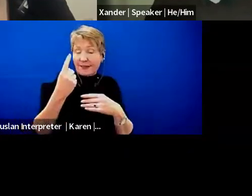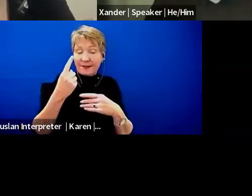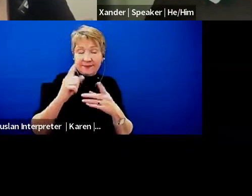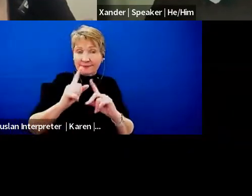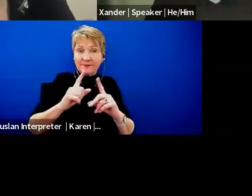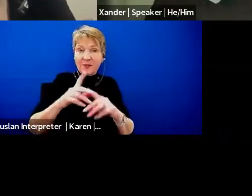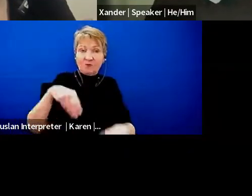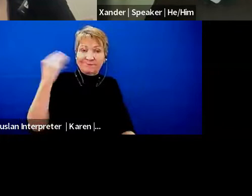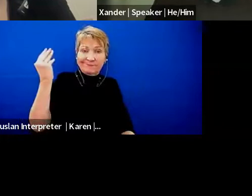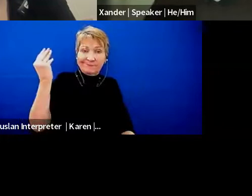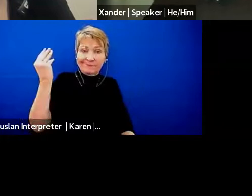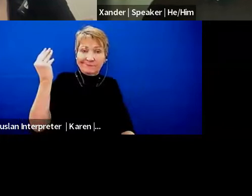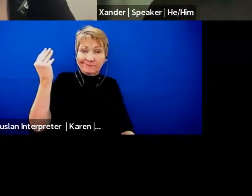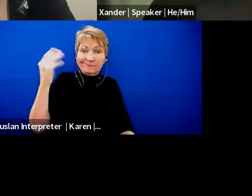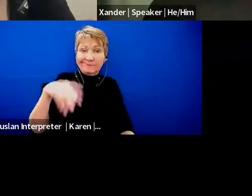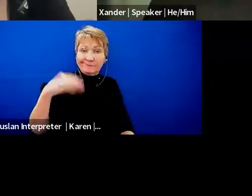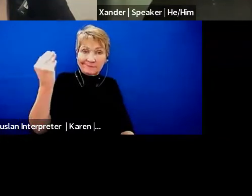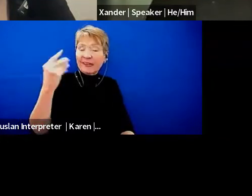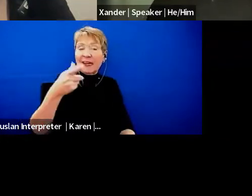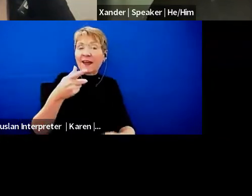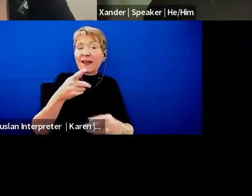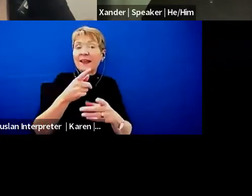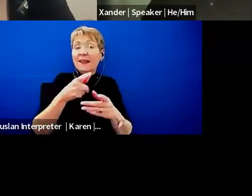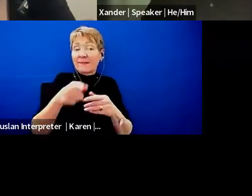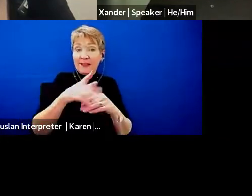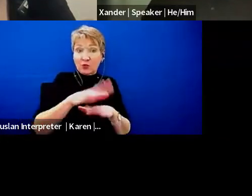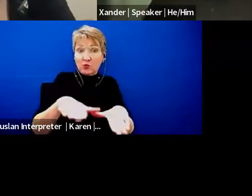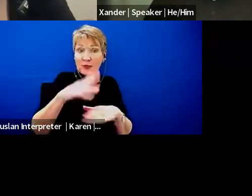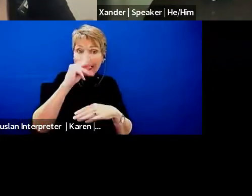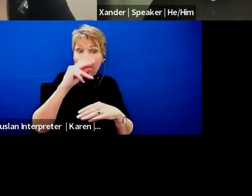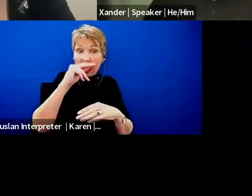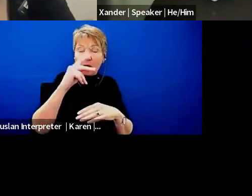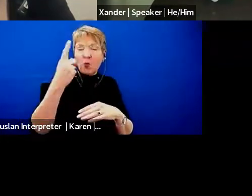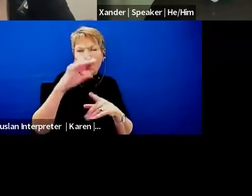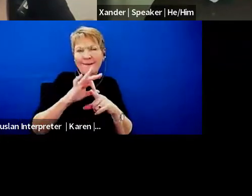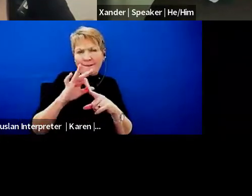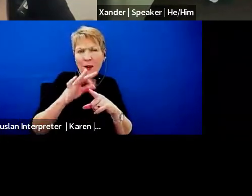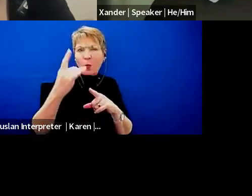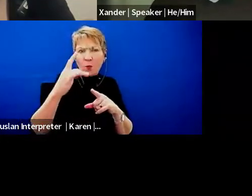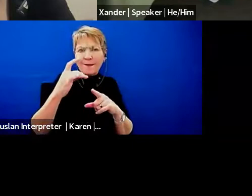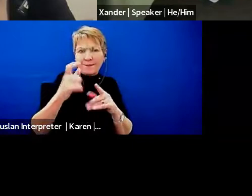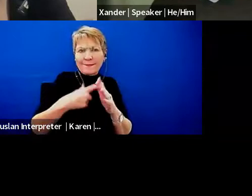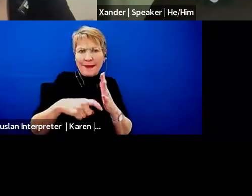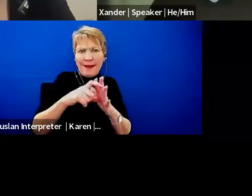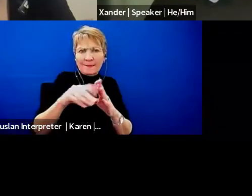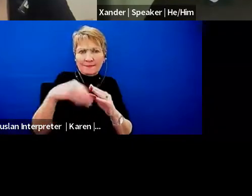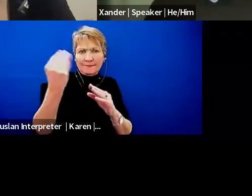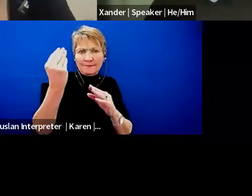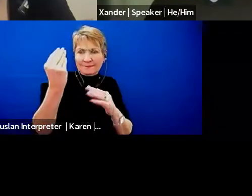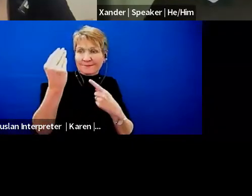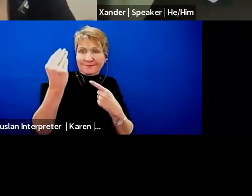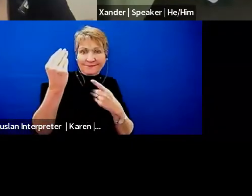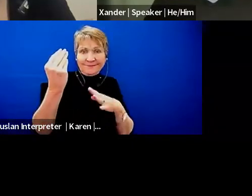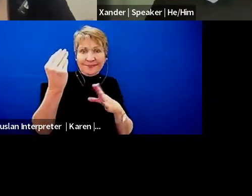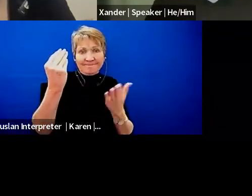if they're younger, as you're talking about, they would just have the one color or one card that just means help.